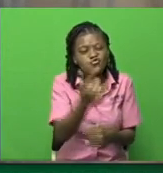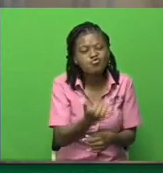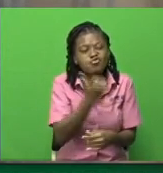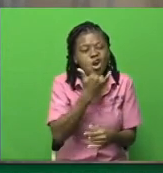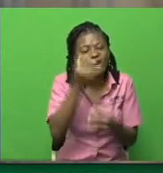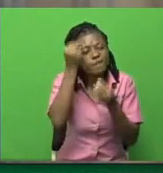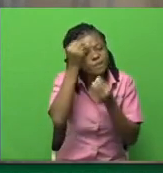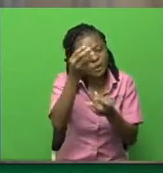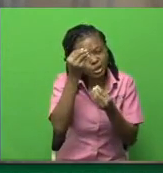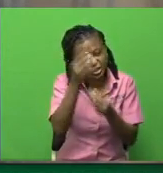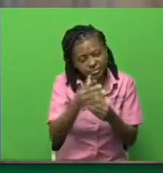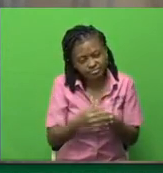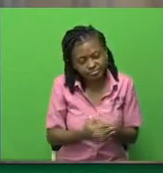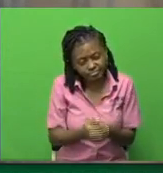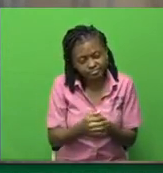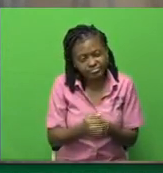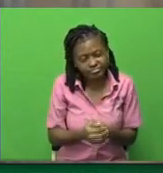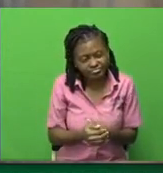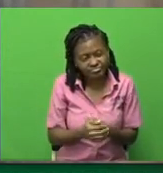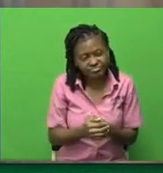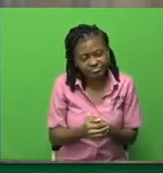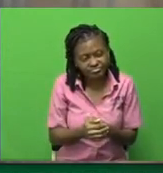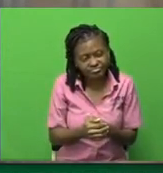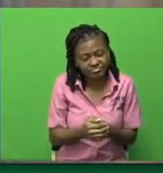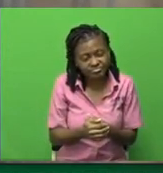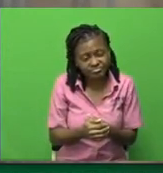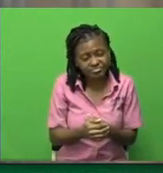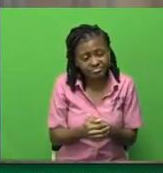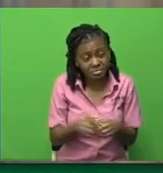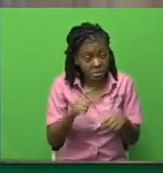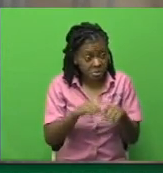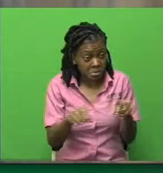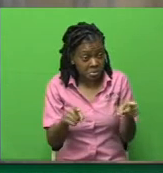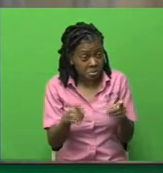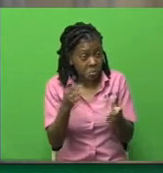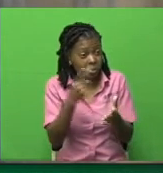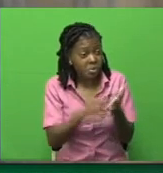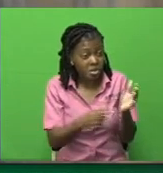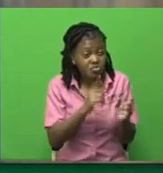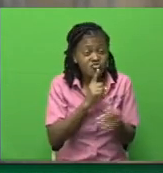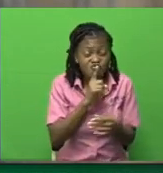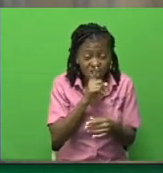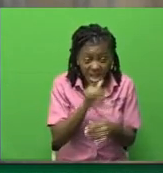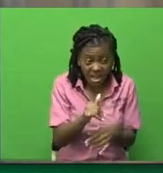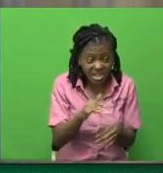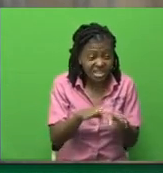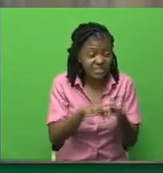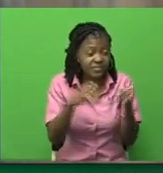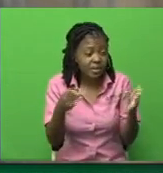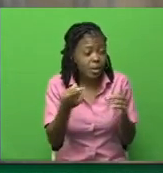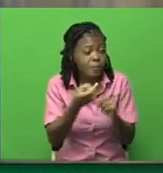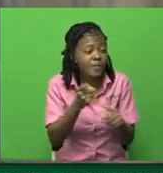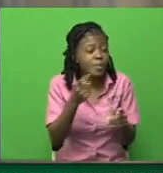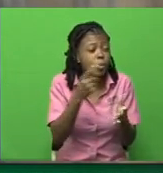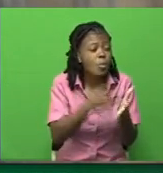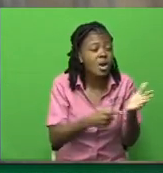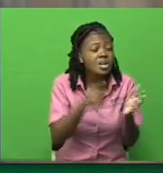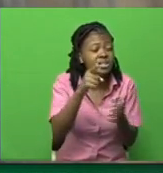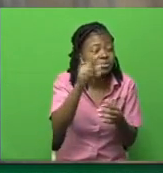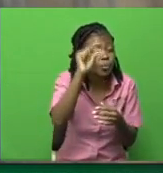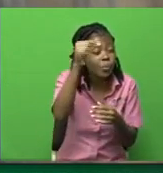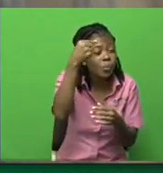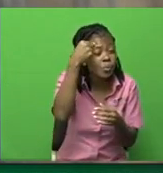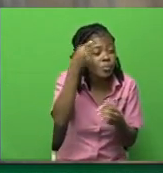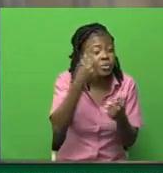there are four General is totally reality is totally different from the fanciful imaginations of the government